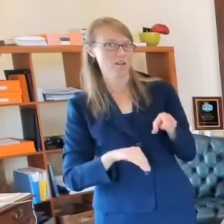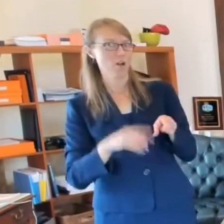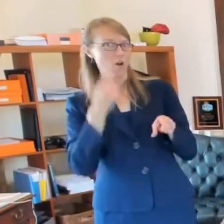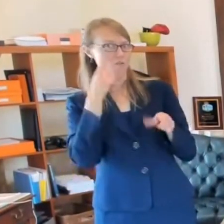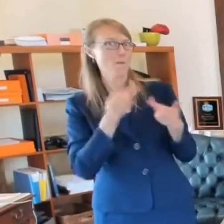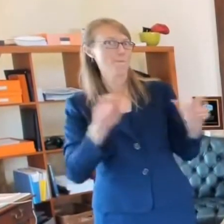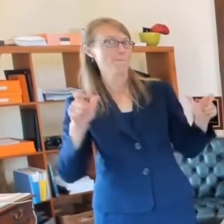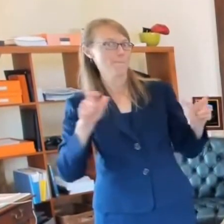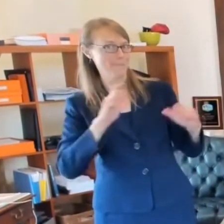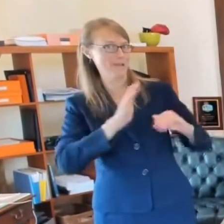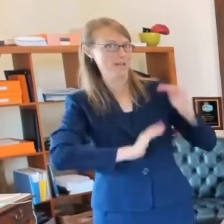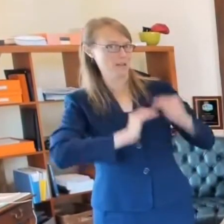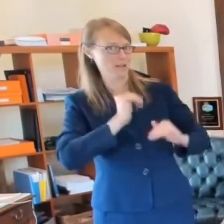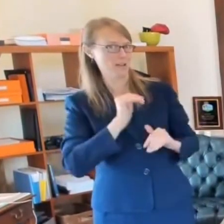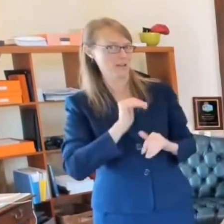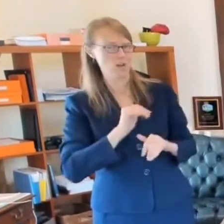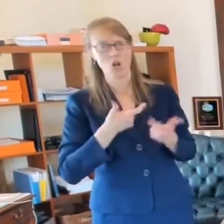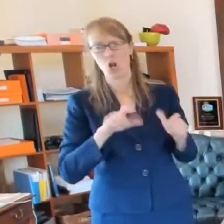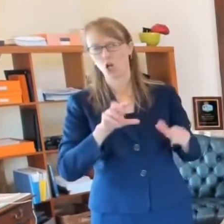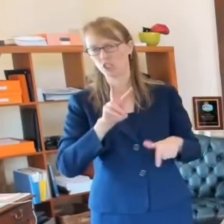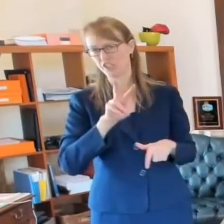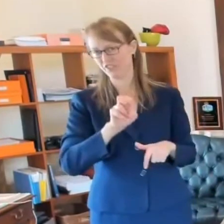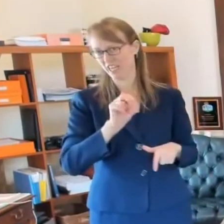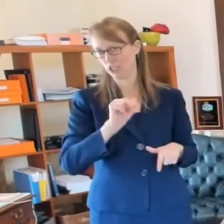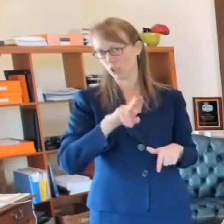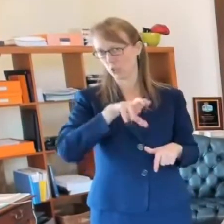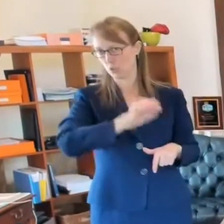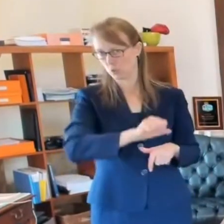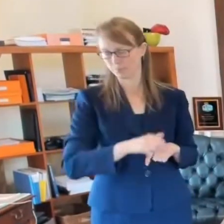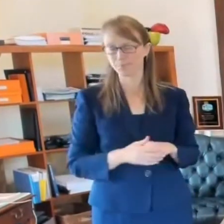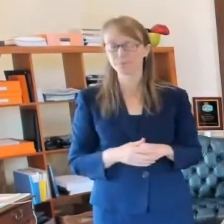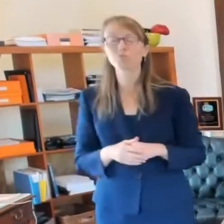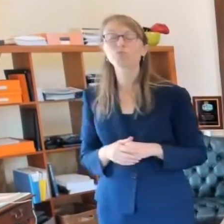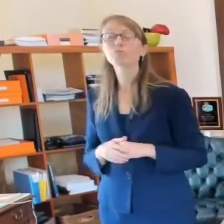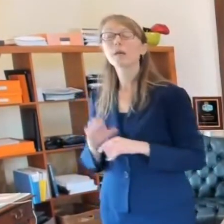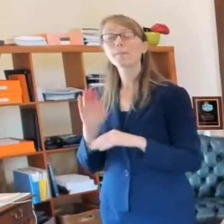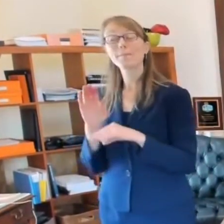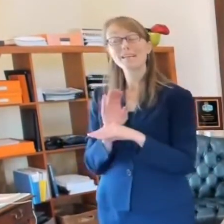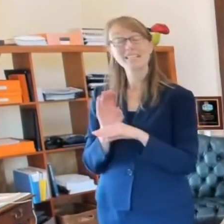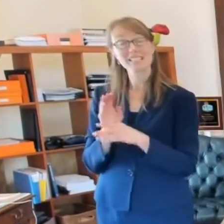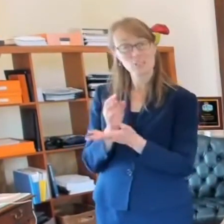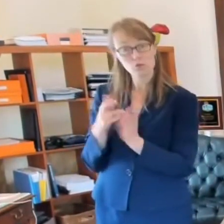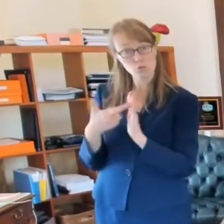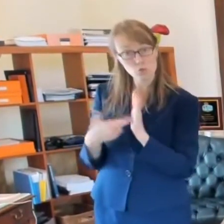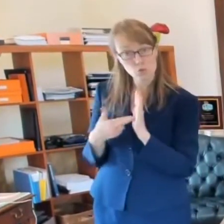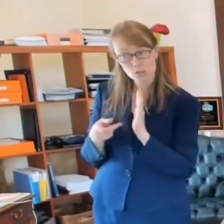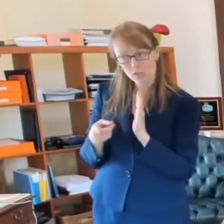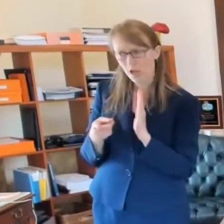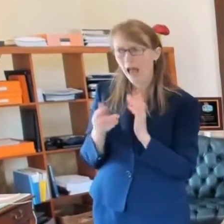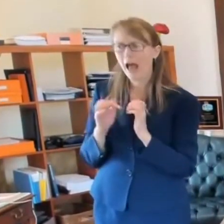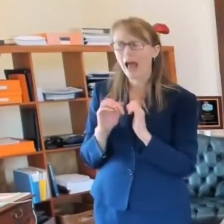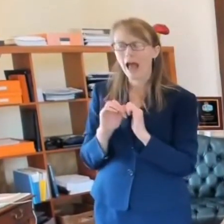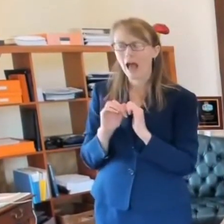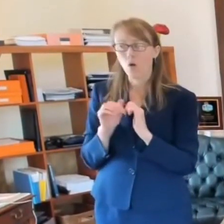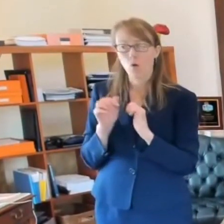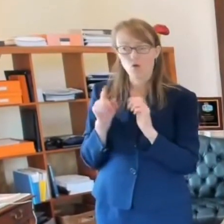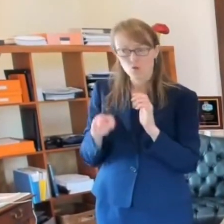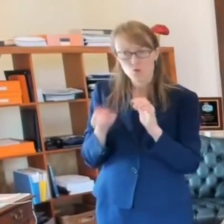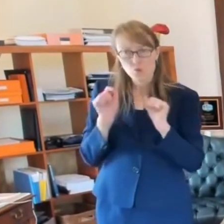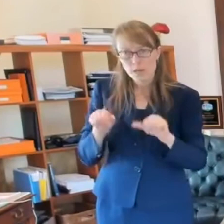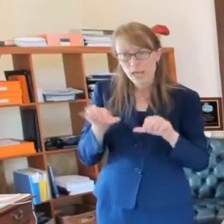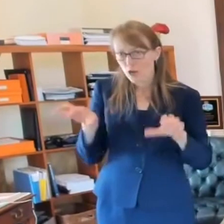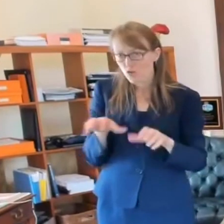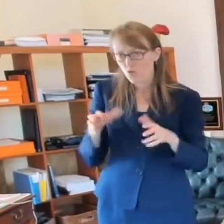capacity limits on businesses have to do with what you can do and be socially distant.